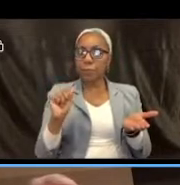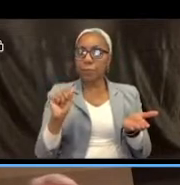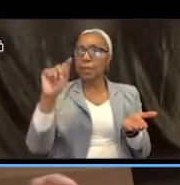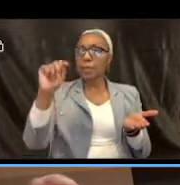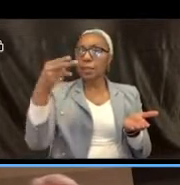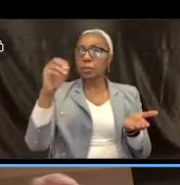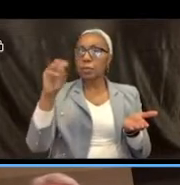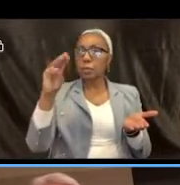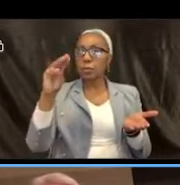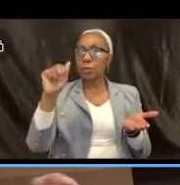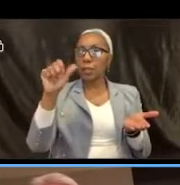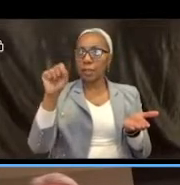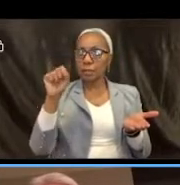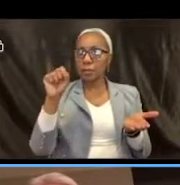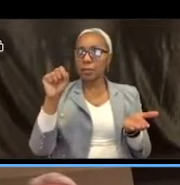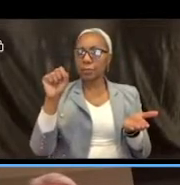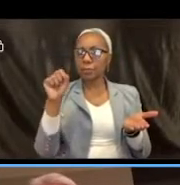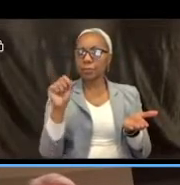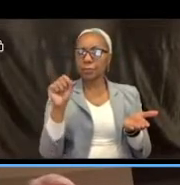Thomas,